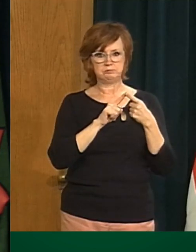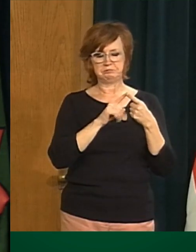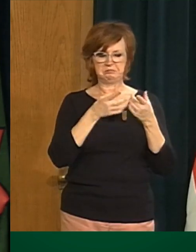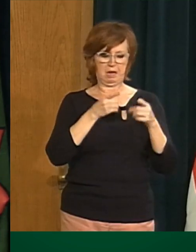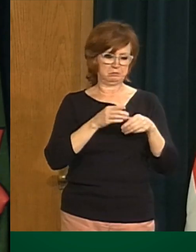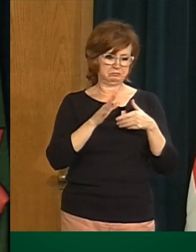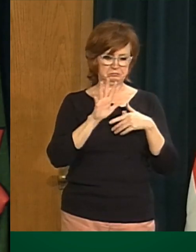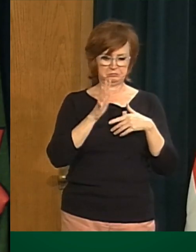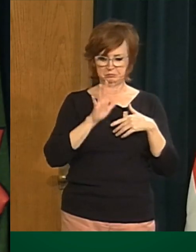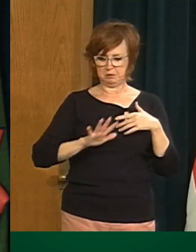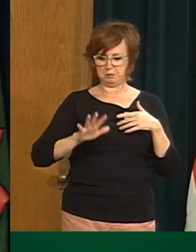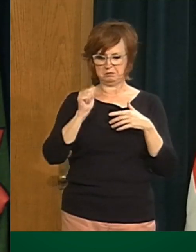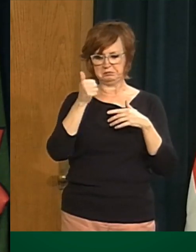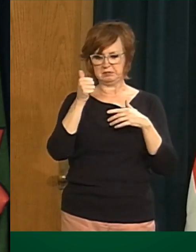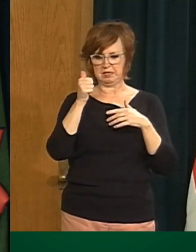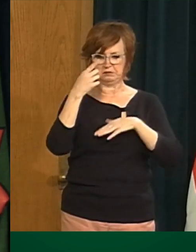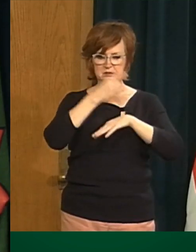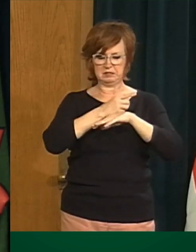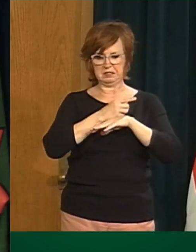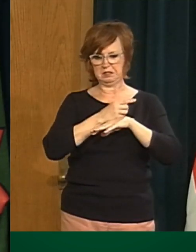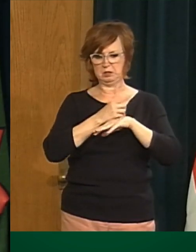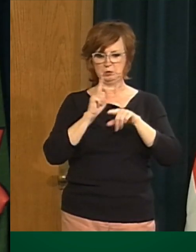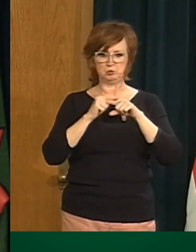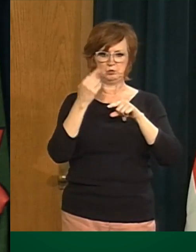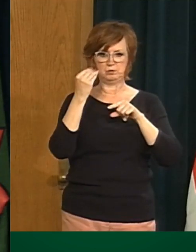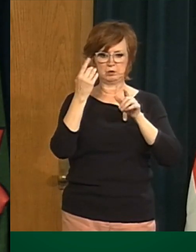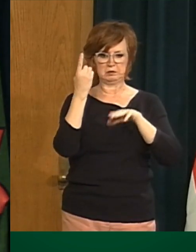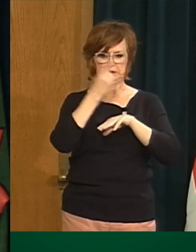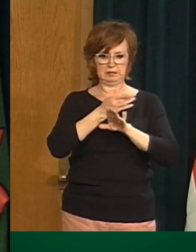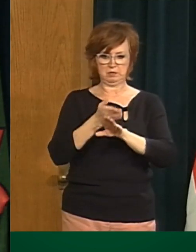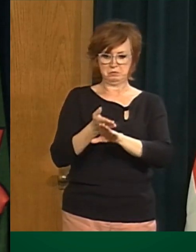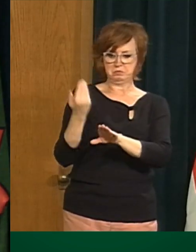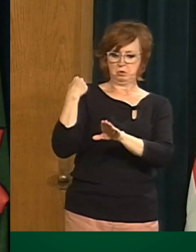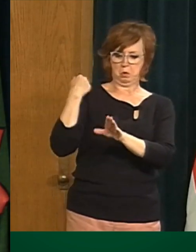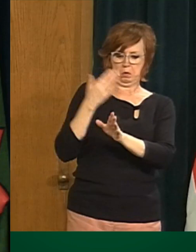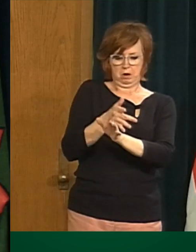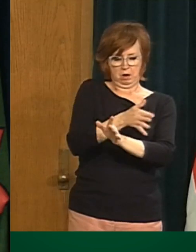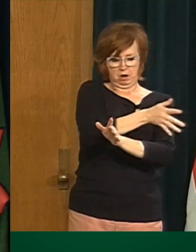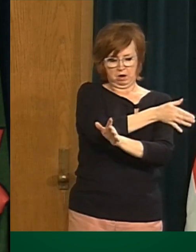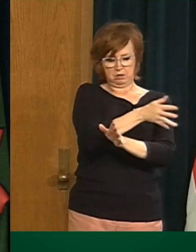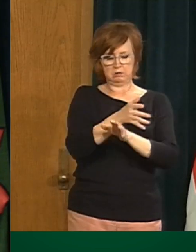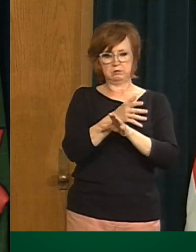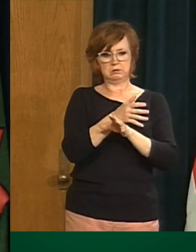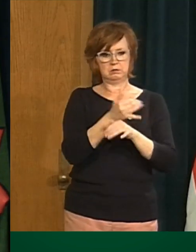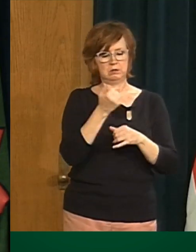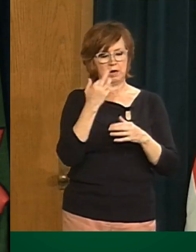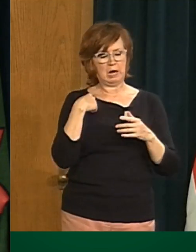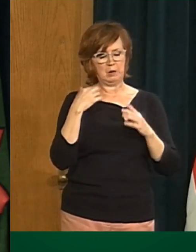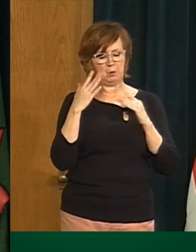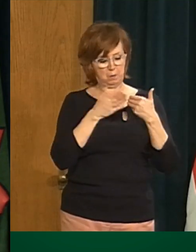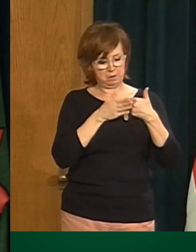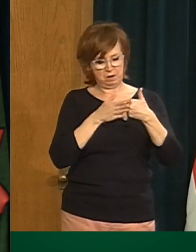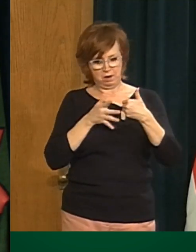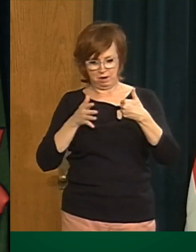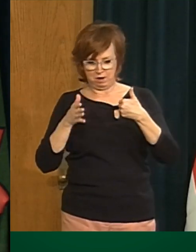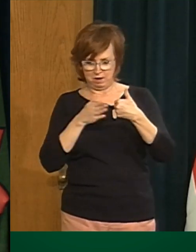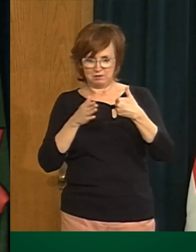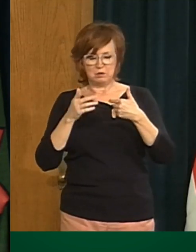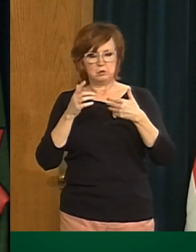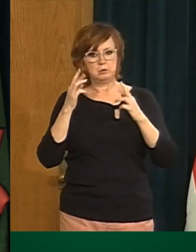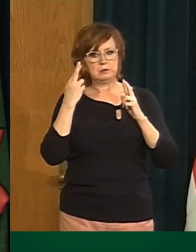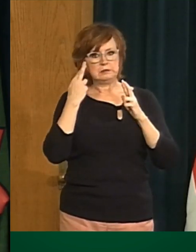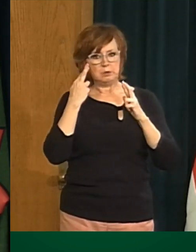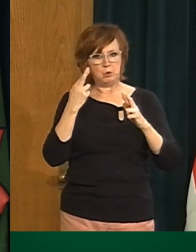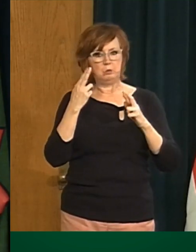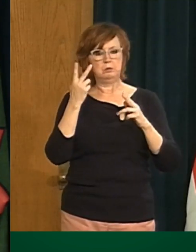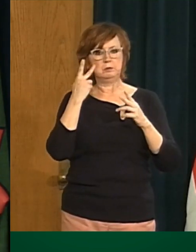numbers starting to increase in the northwest. So it's our hope that as we move forward through the next few weeks, that we will see that